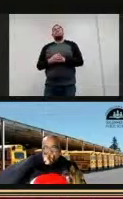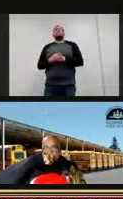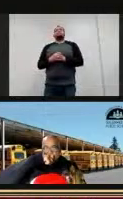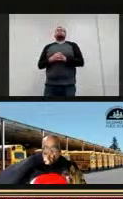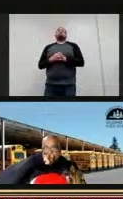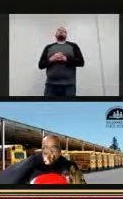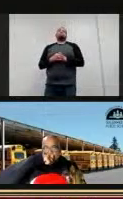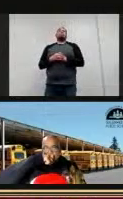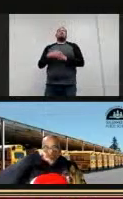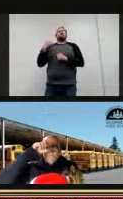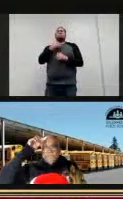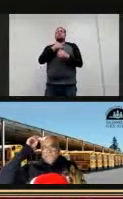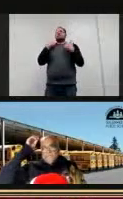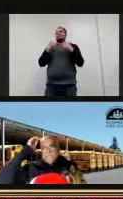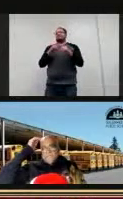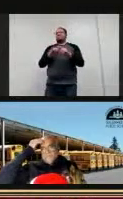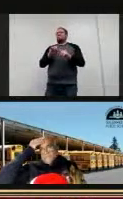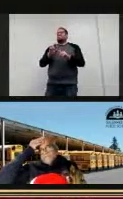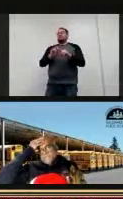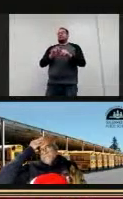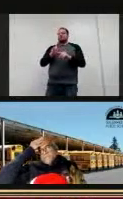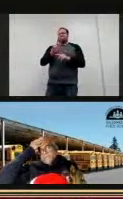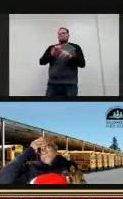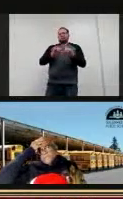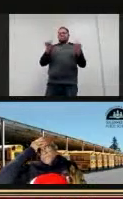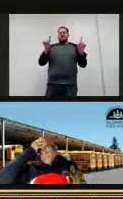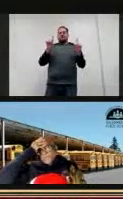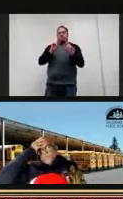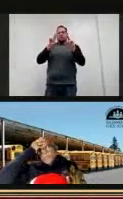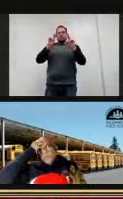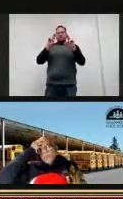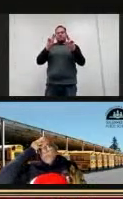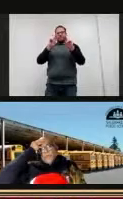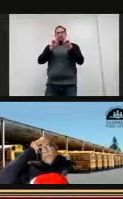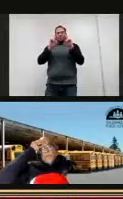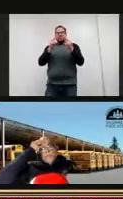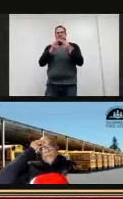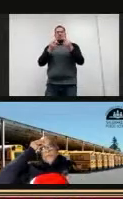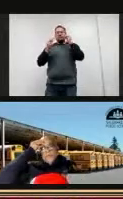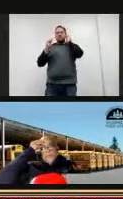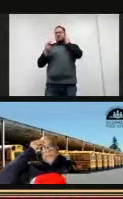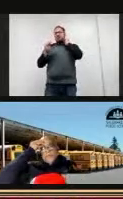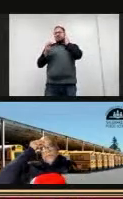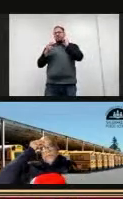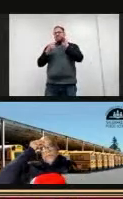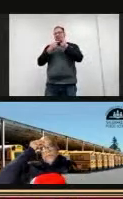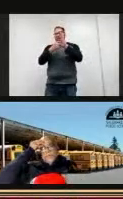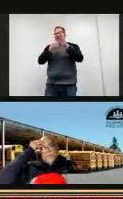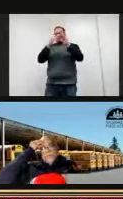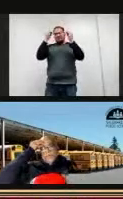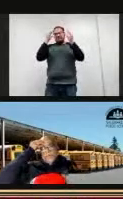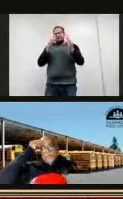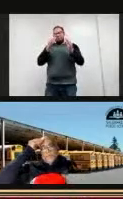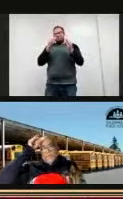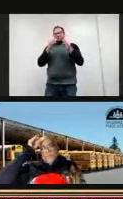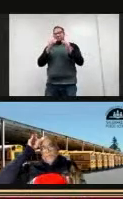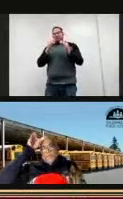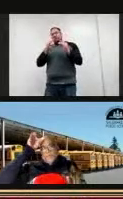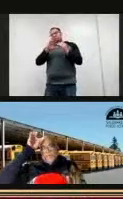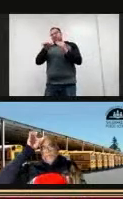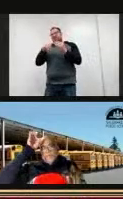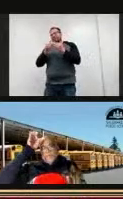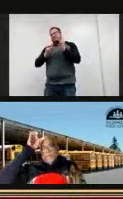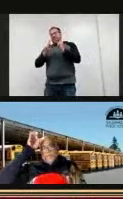we also have like two different unions representing our teachers versus all of the people that support